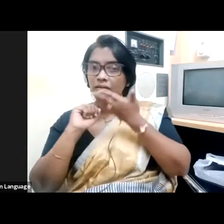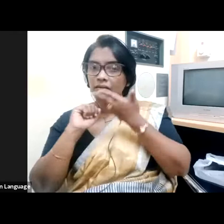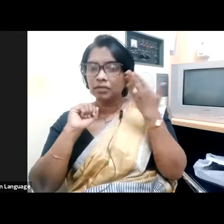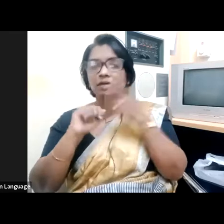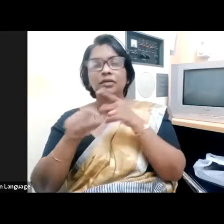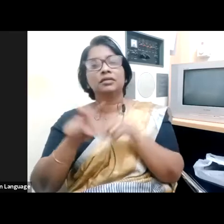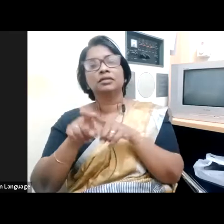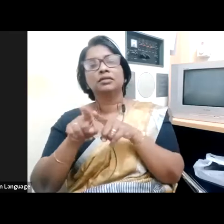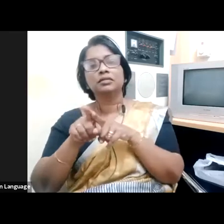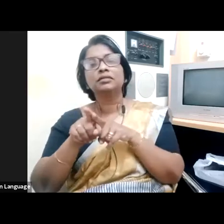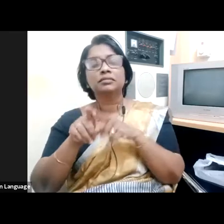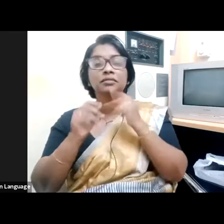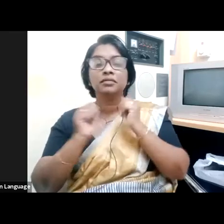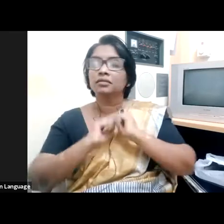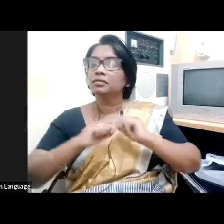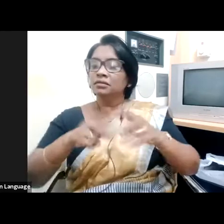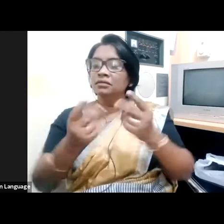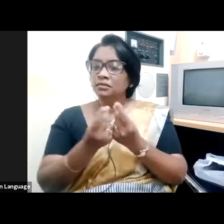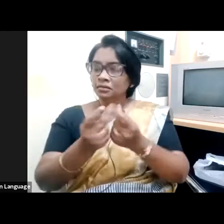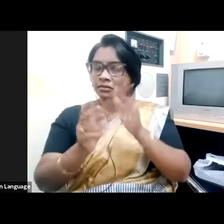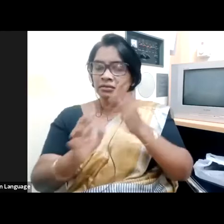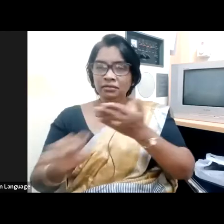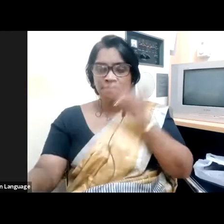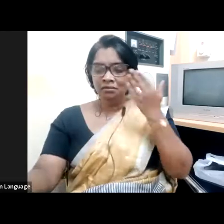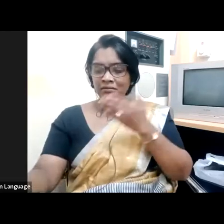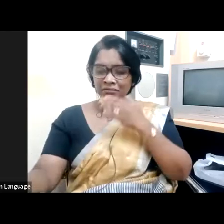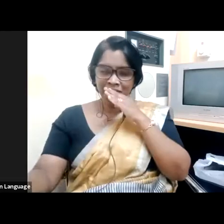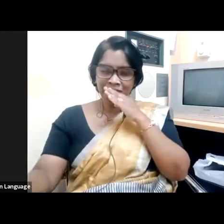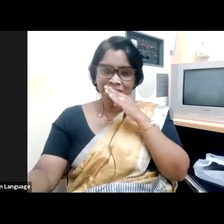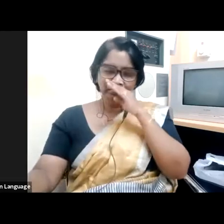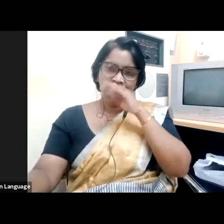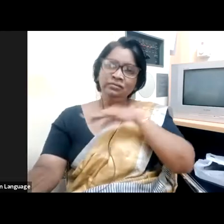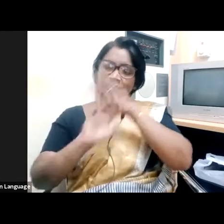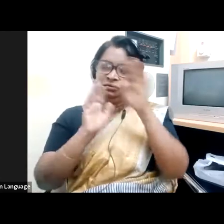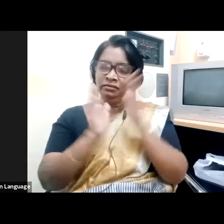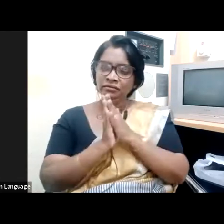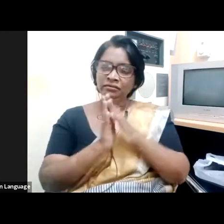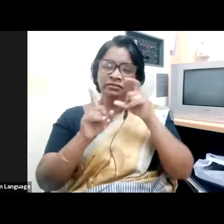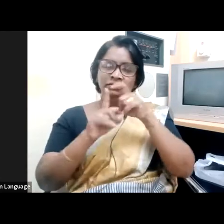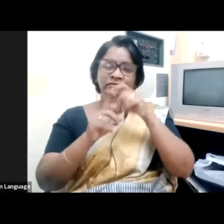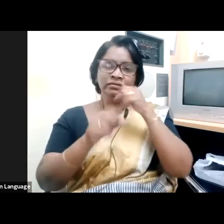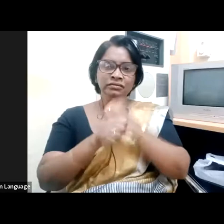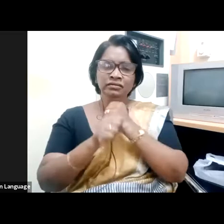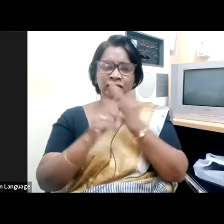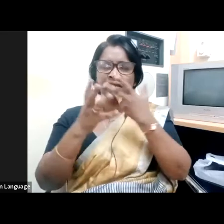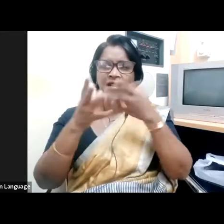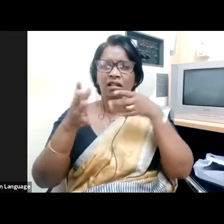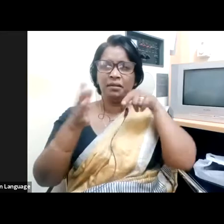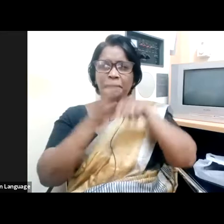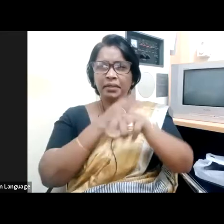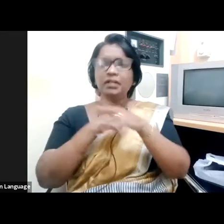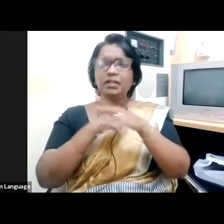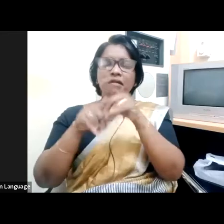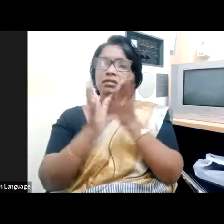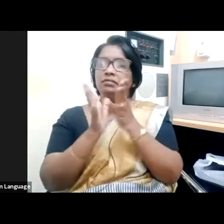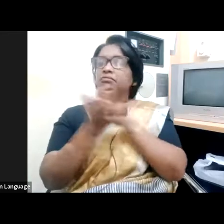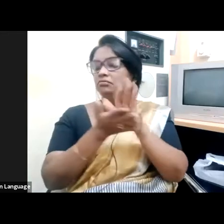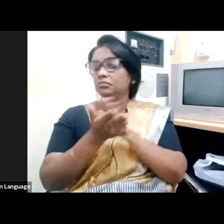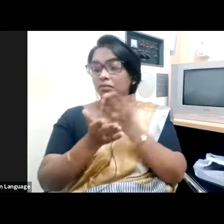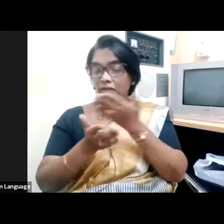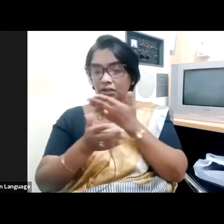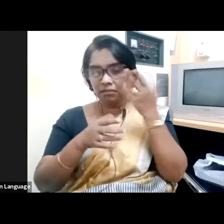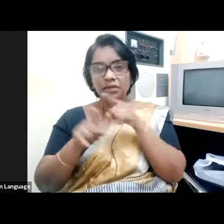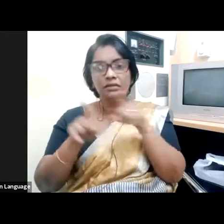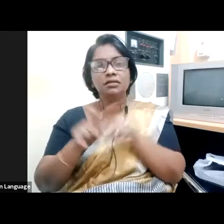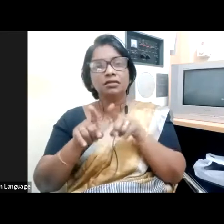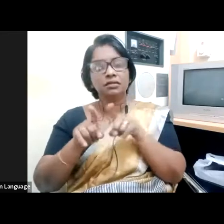divide by ensuring that we have the necessary innovative propositions and the infrastructure in place to make sure